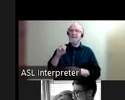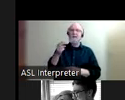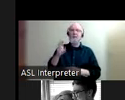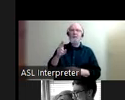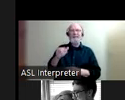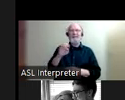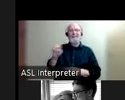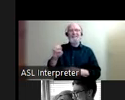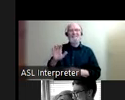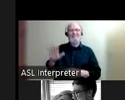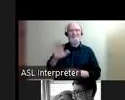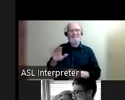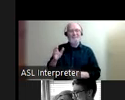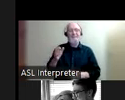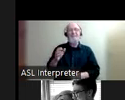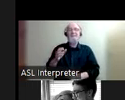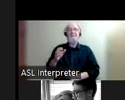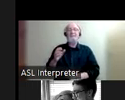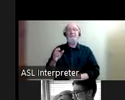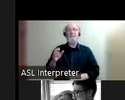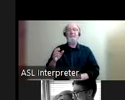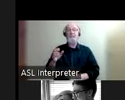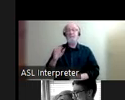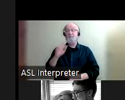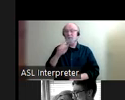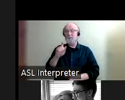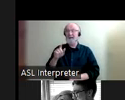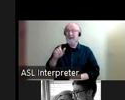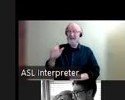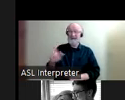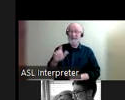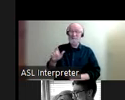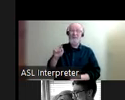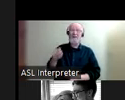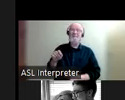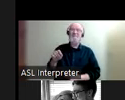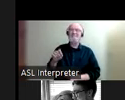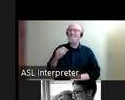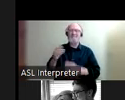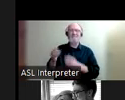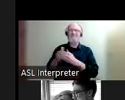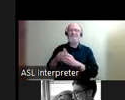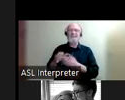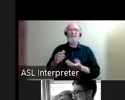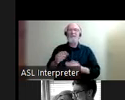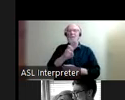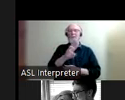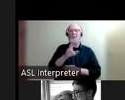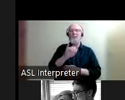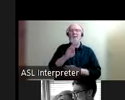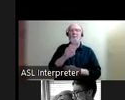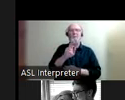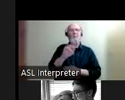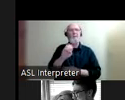Coast, and there's really no library around. Like there's Whitburn, and there was Winterton